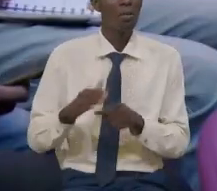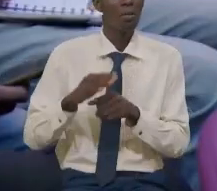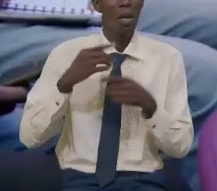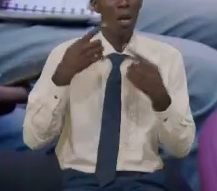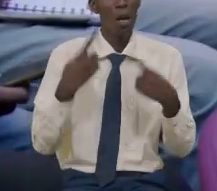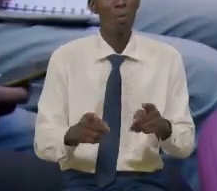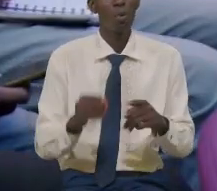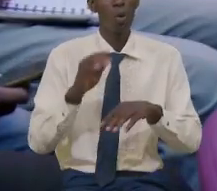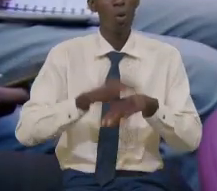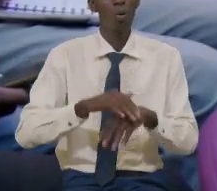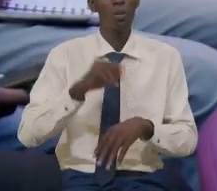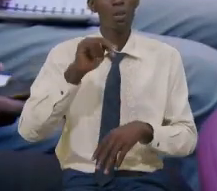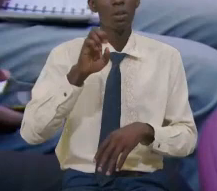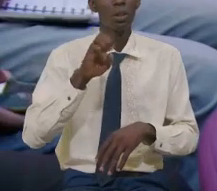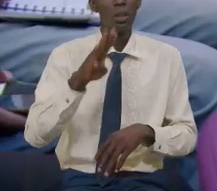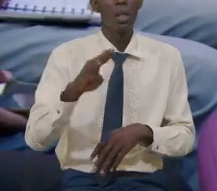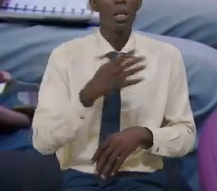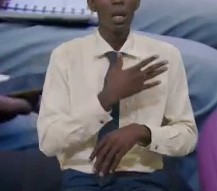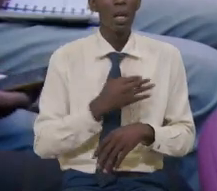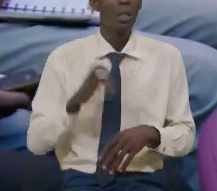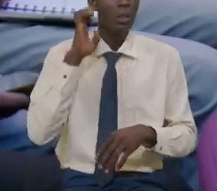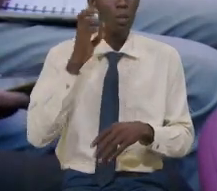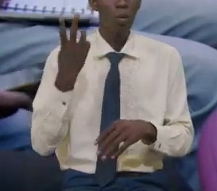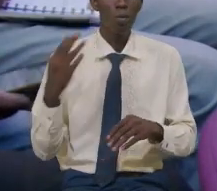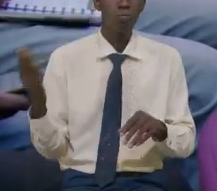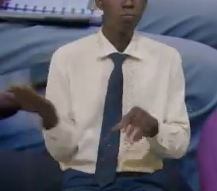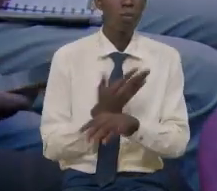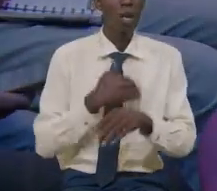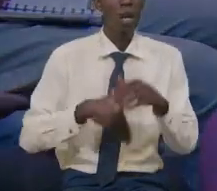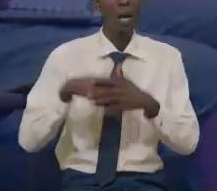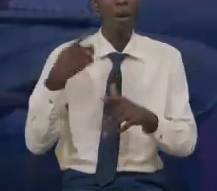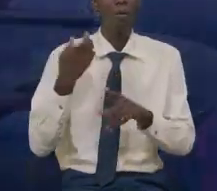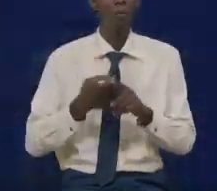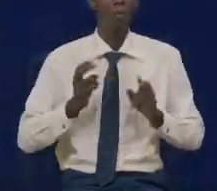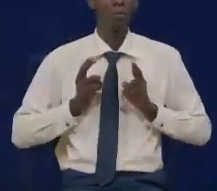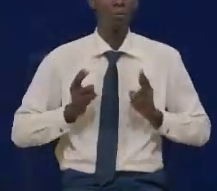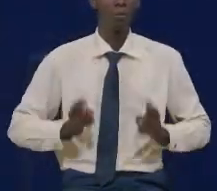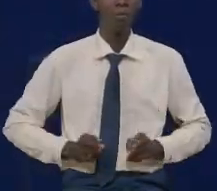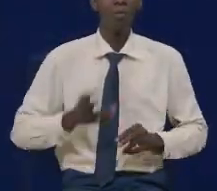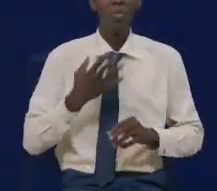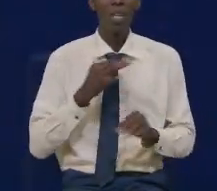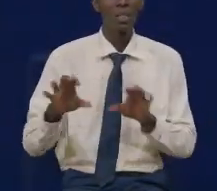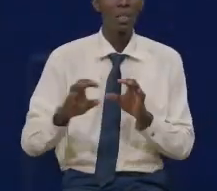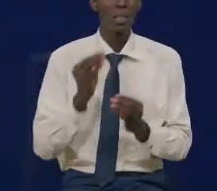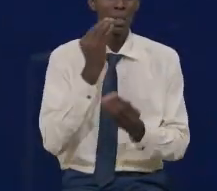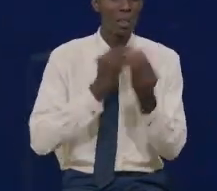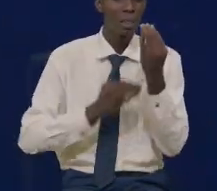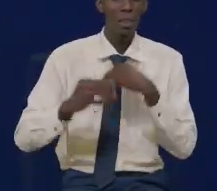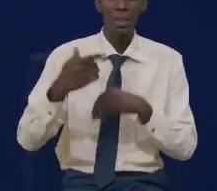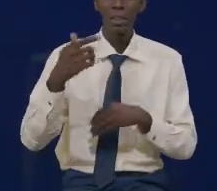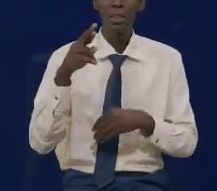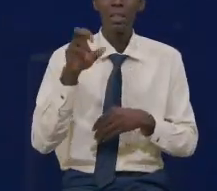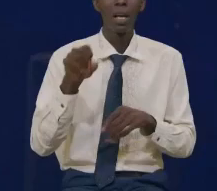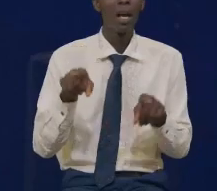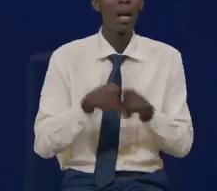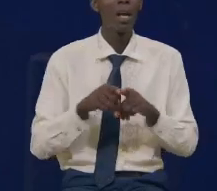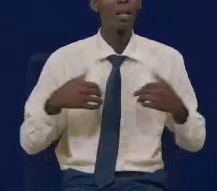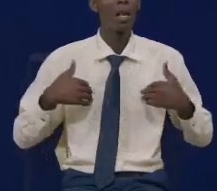upon Nebuchadnezzar, and he was driven from men and did eat grass as